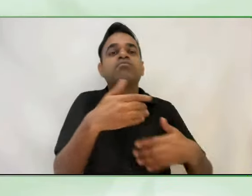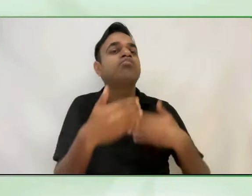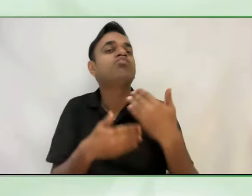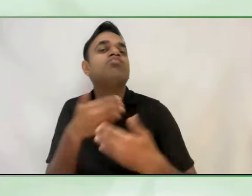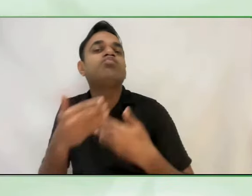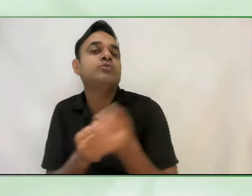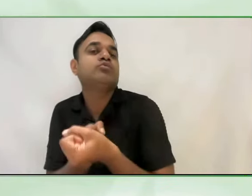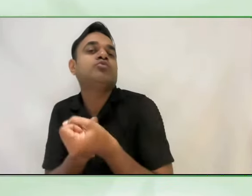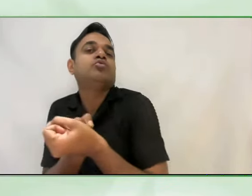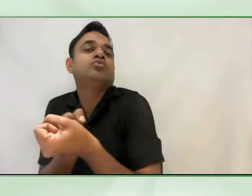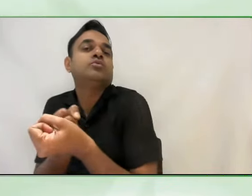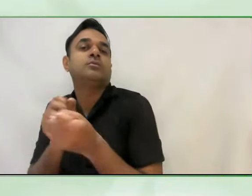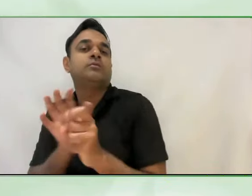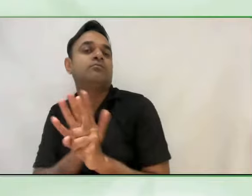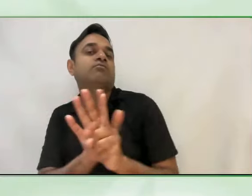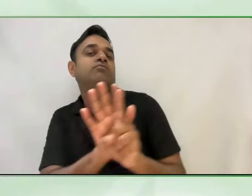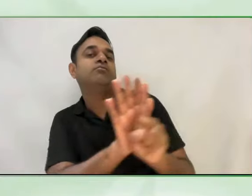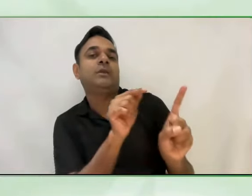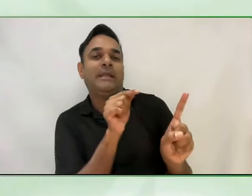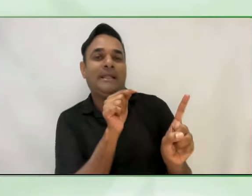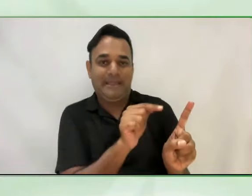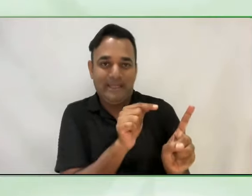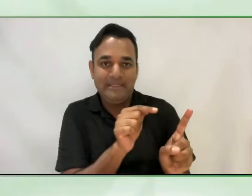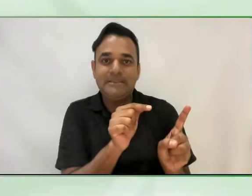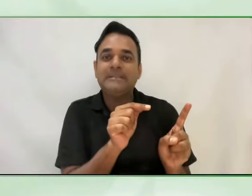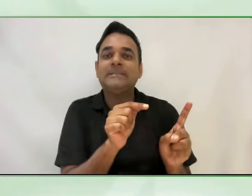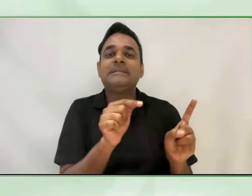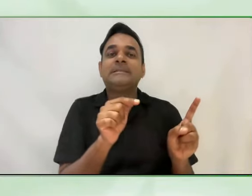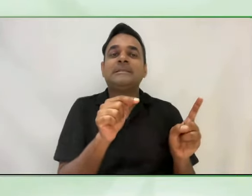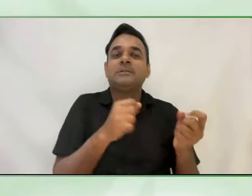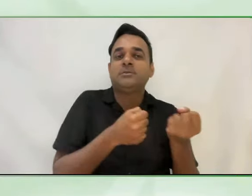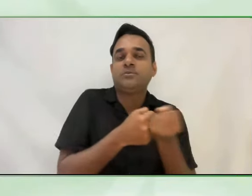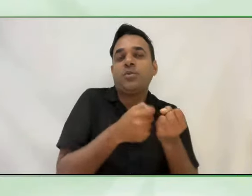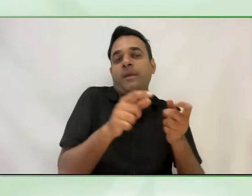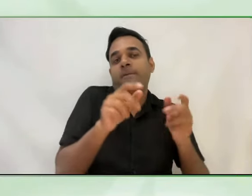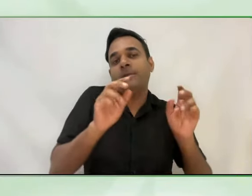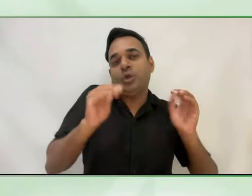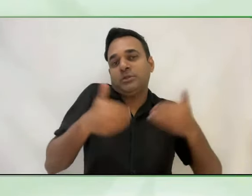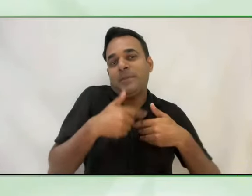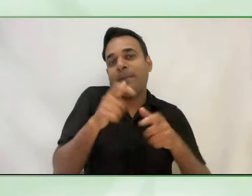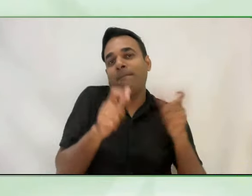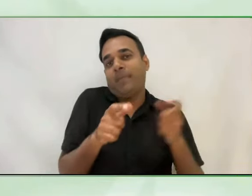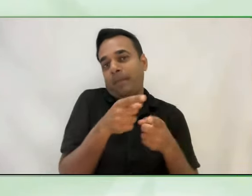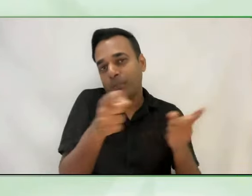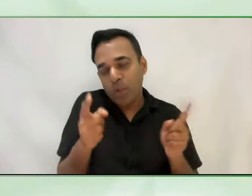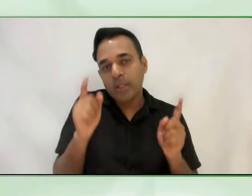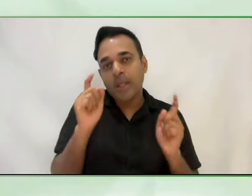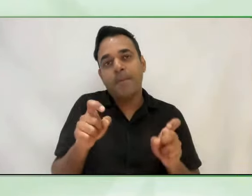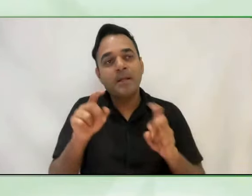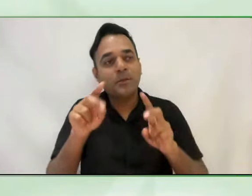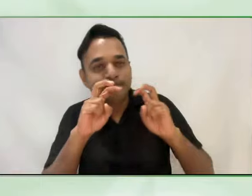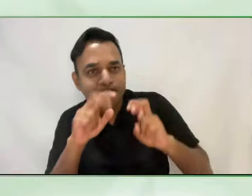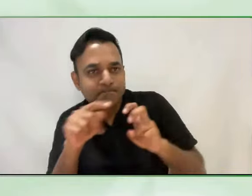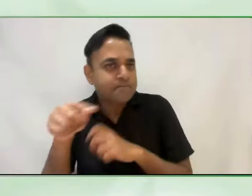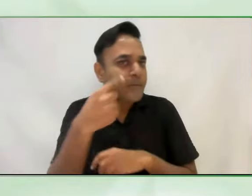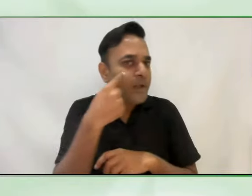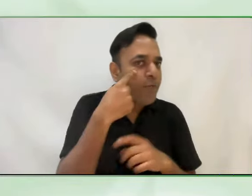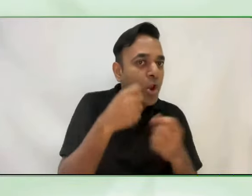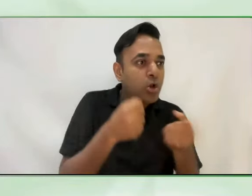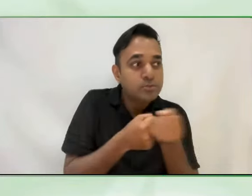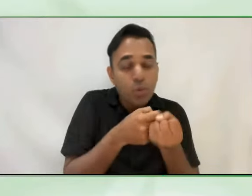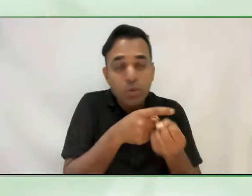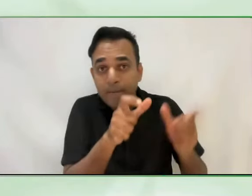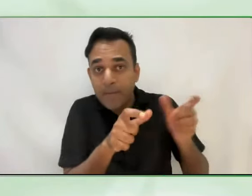think sometimes people unintentionally create a poverty of ambition as well. And that actually, if we want to create autonomous,